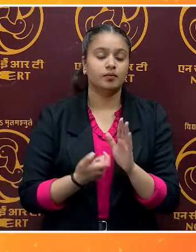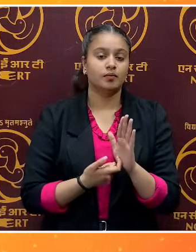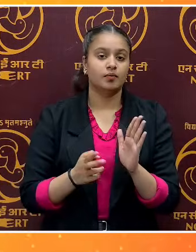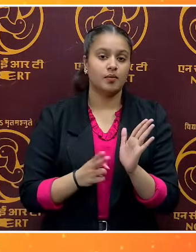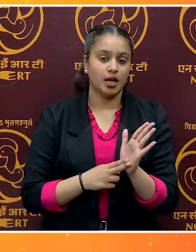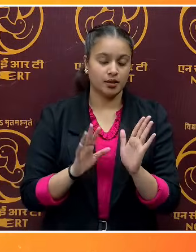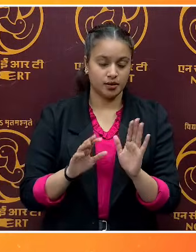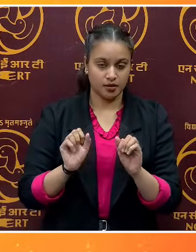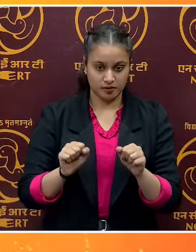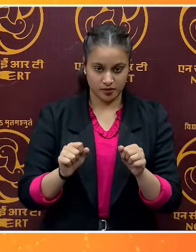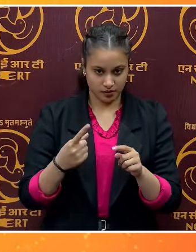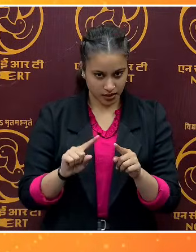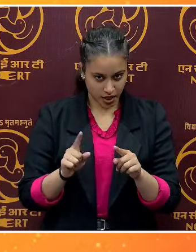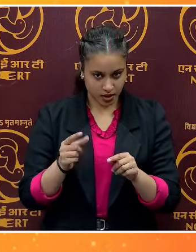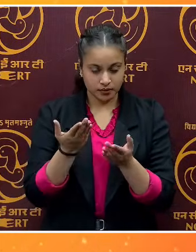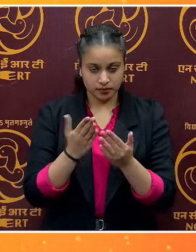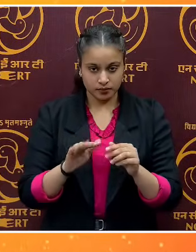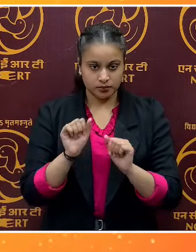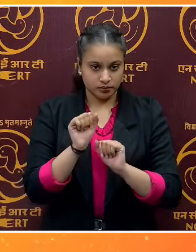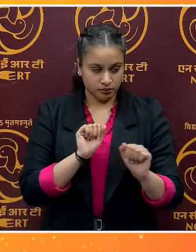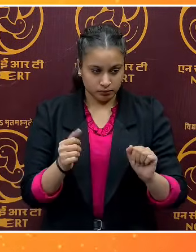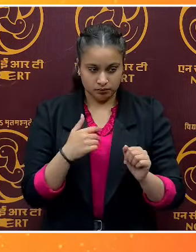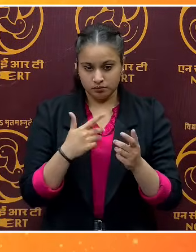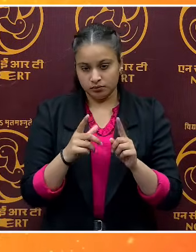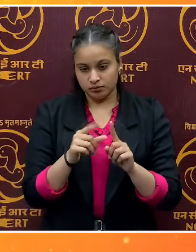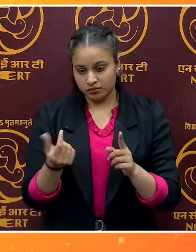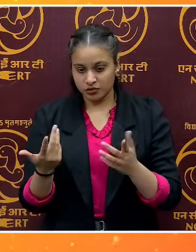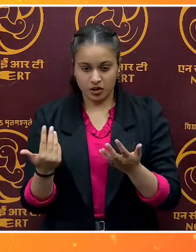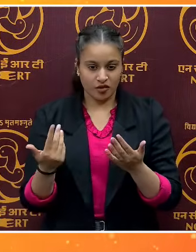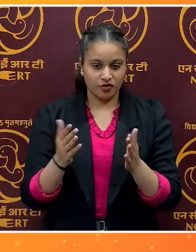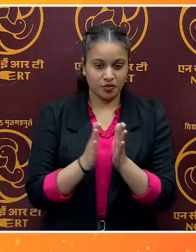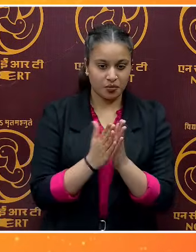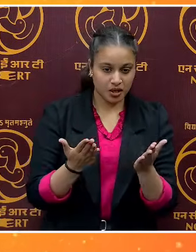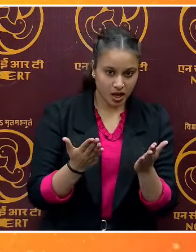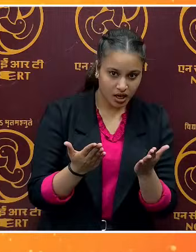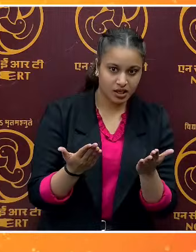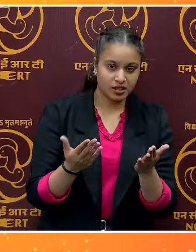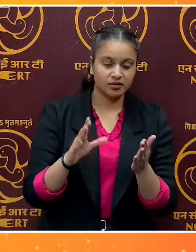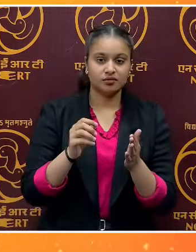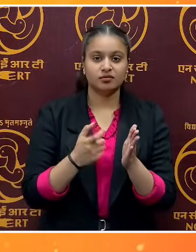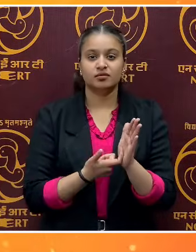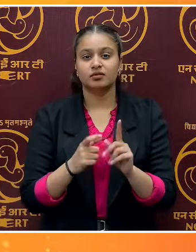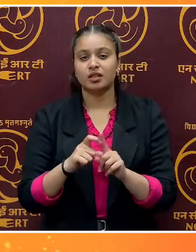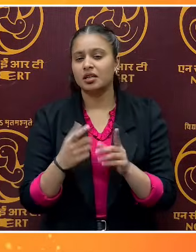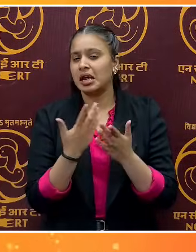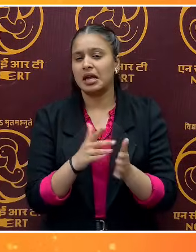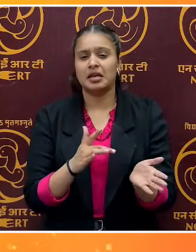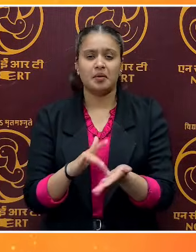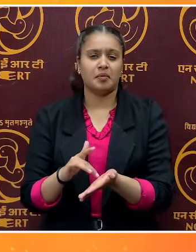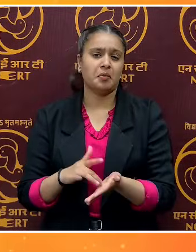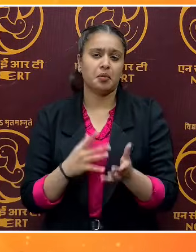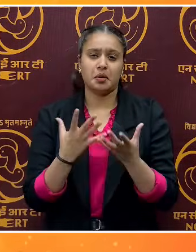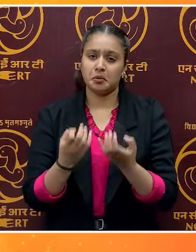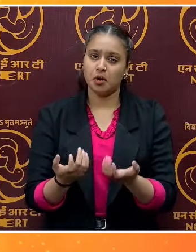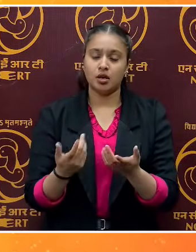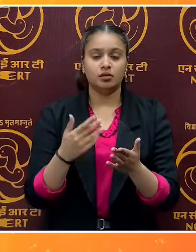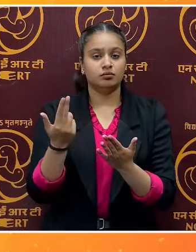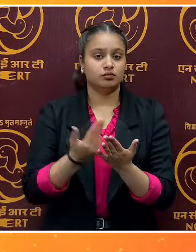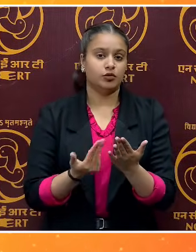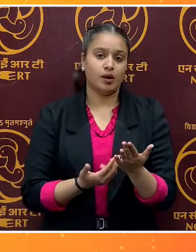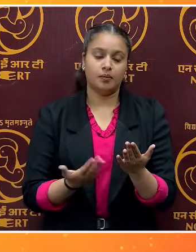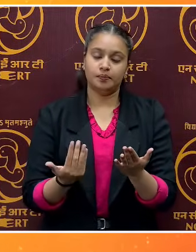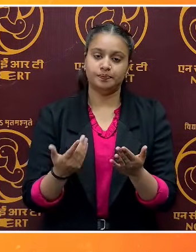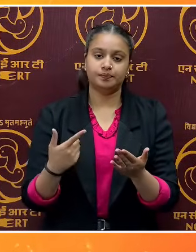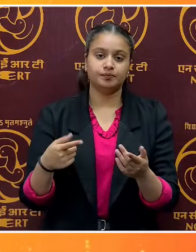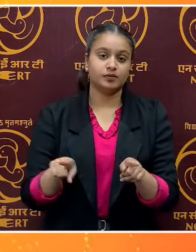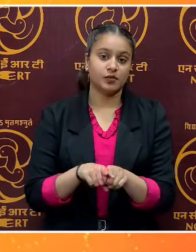Yes, ma'am. So, children can do it for greeting cards, they can make anywhere, wherever they desire. So, this